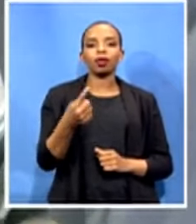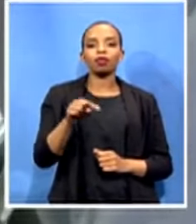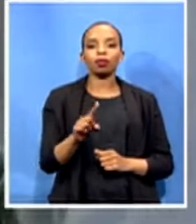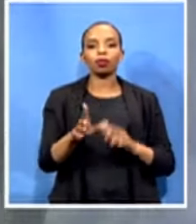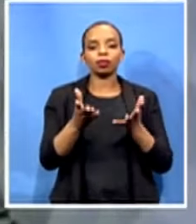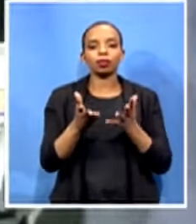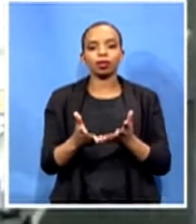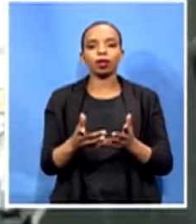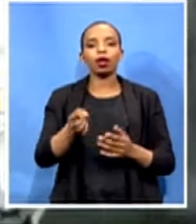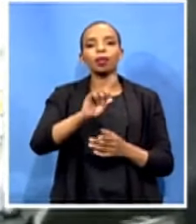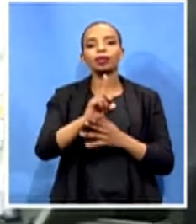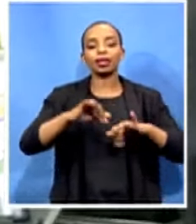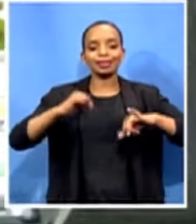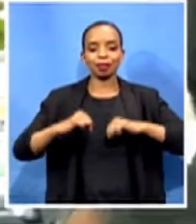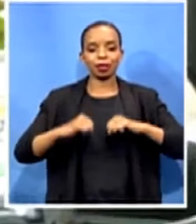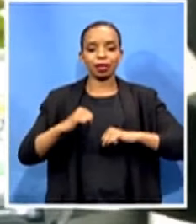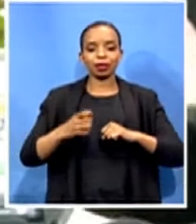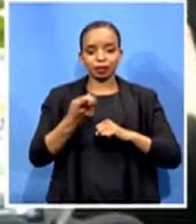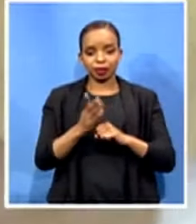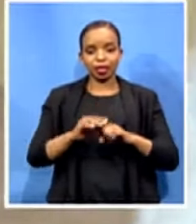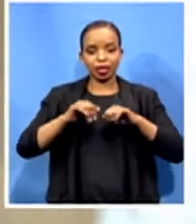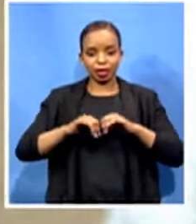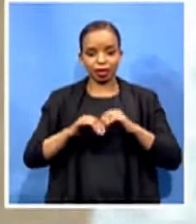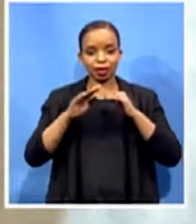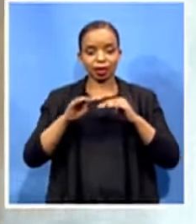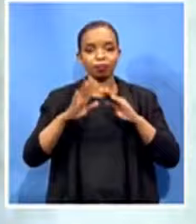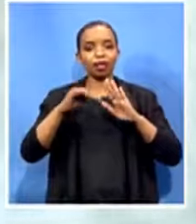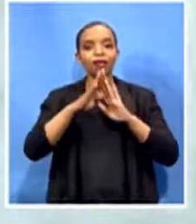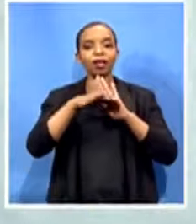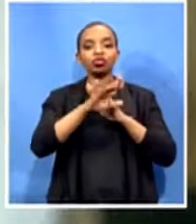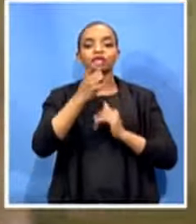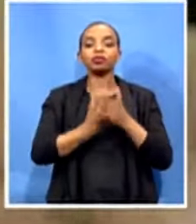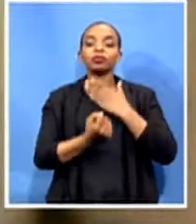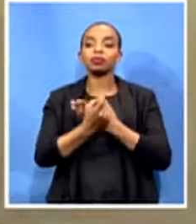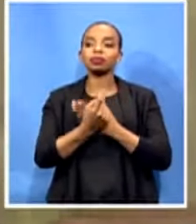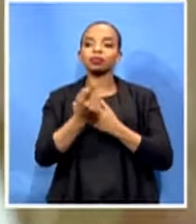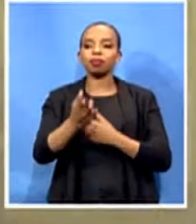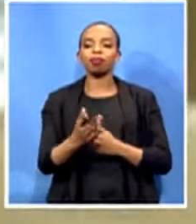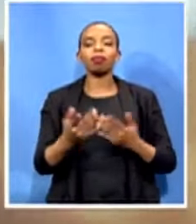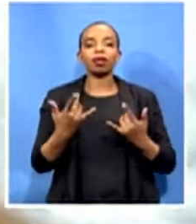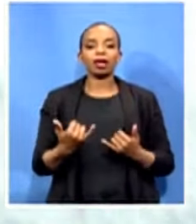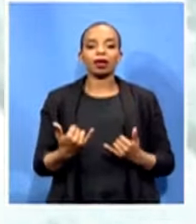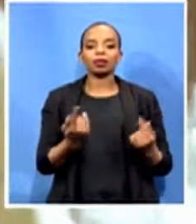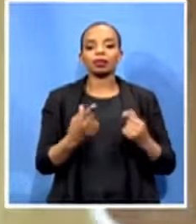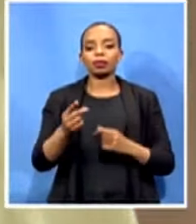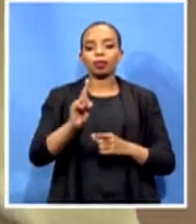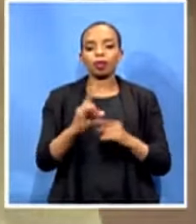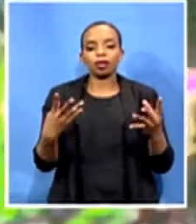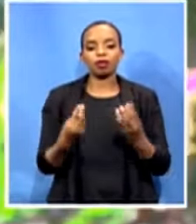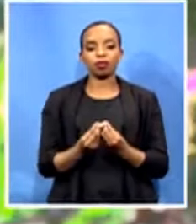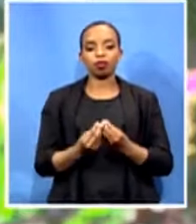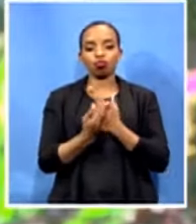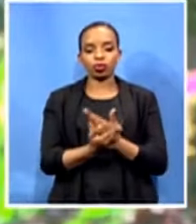local dollar some stability and value, while channeling the few resources it has towards productive